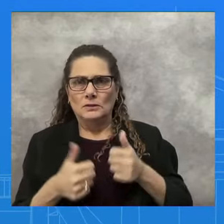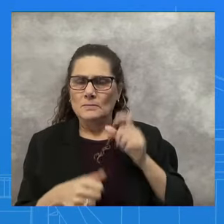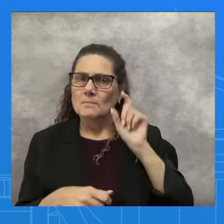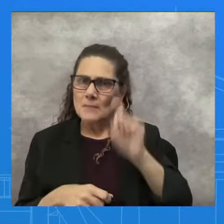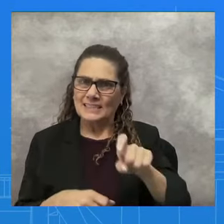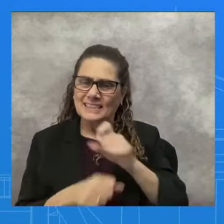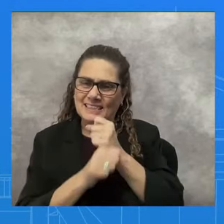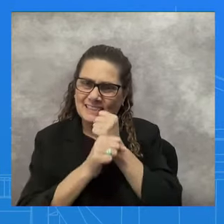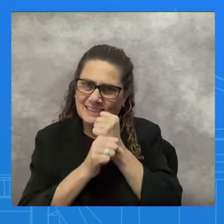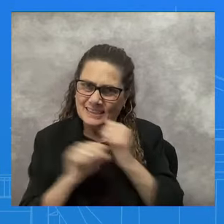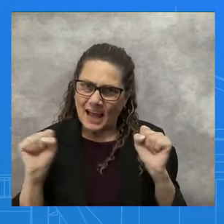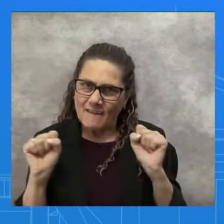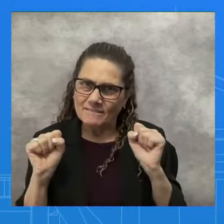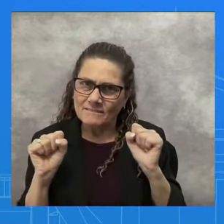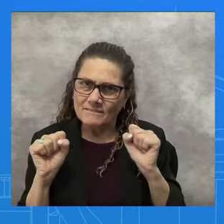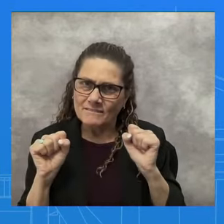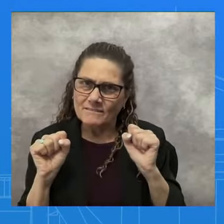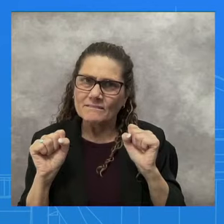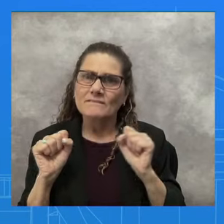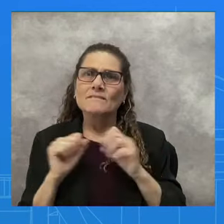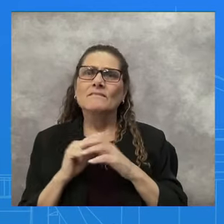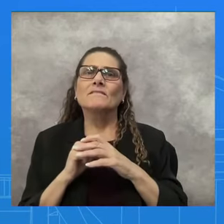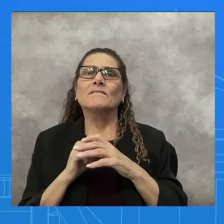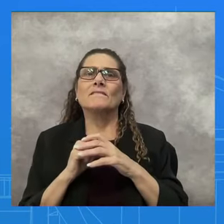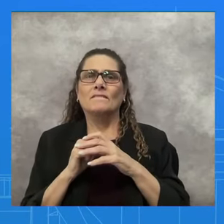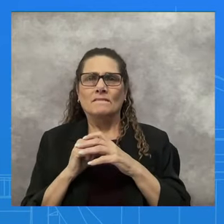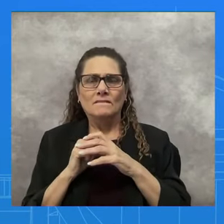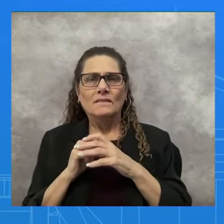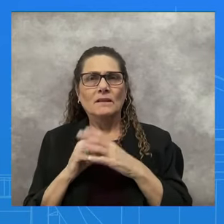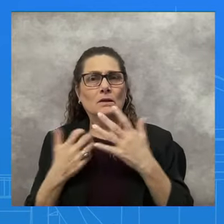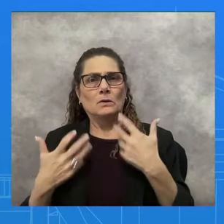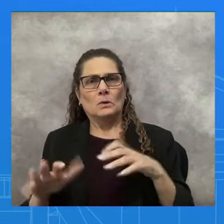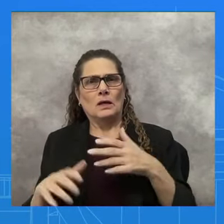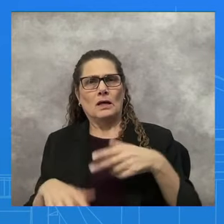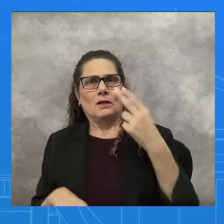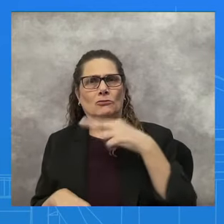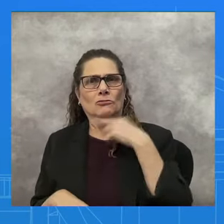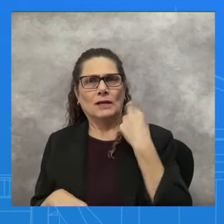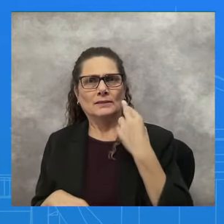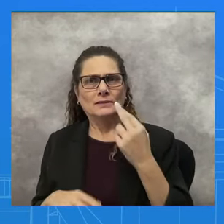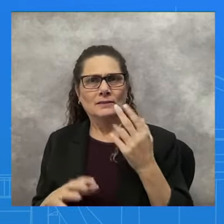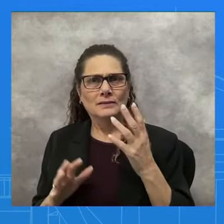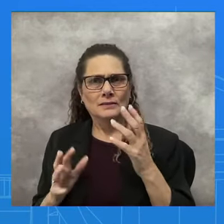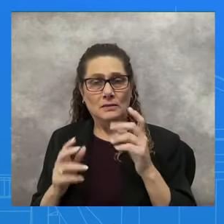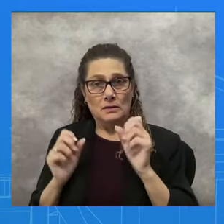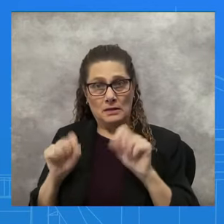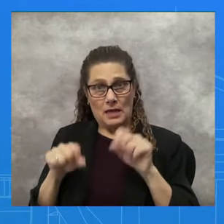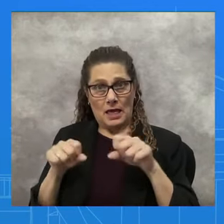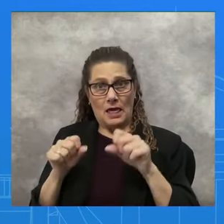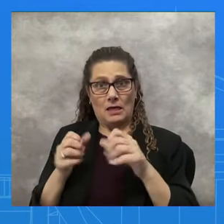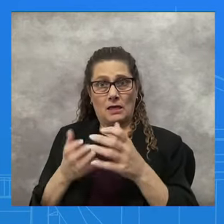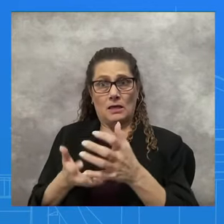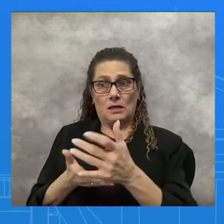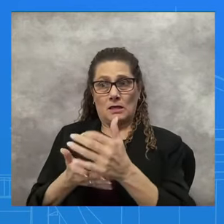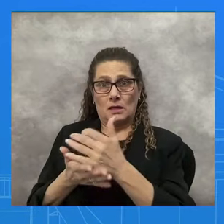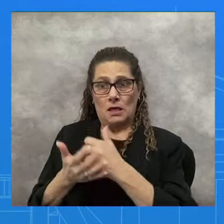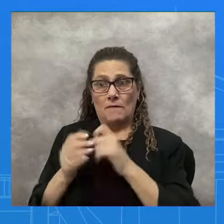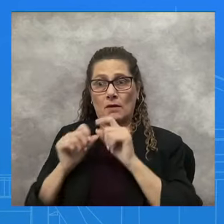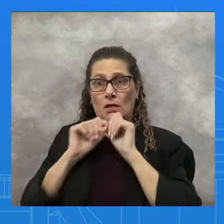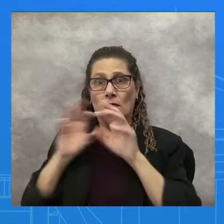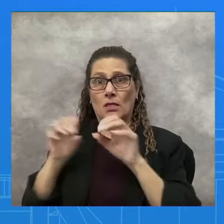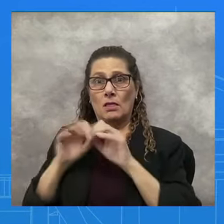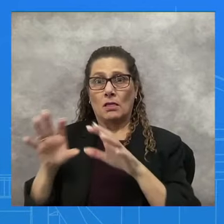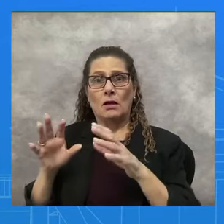putting it in jeopardy, our ability to continue to collect information and intelligence. Then, usually, there